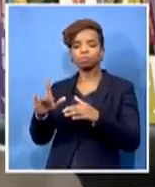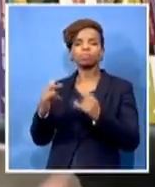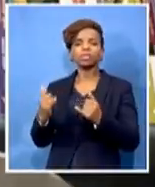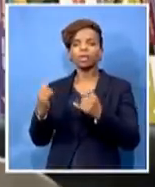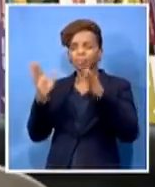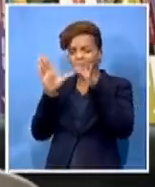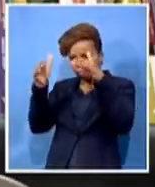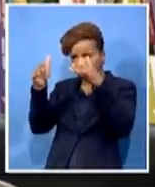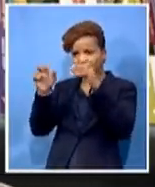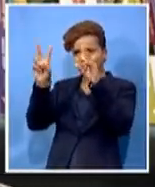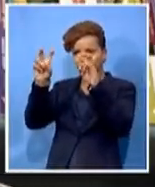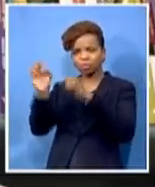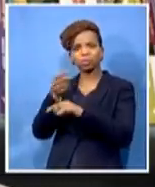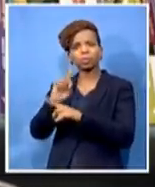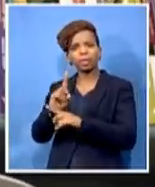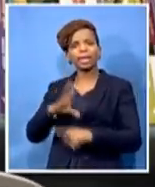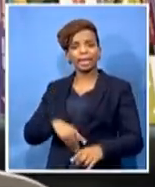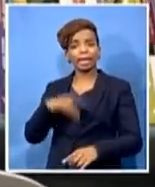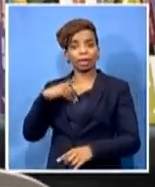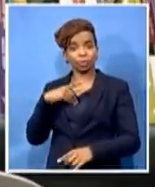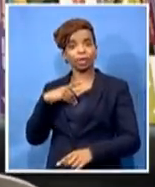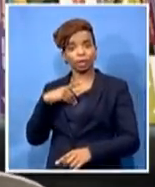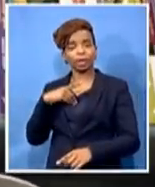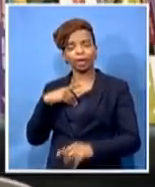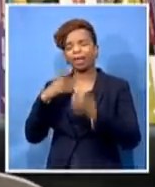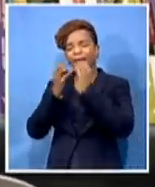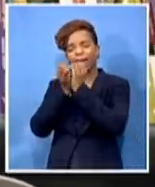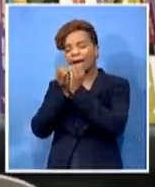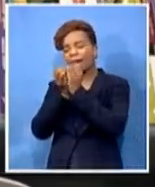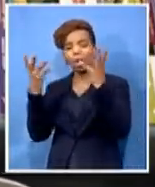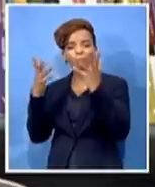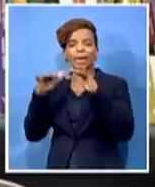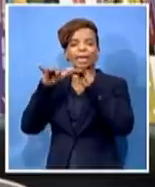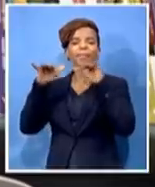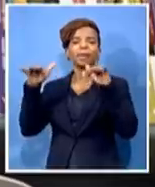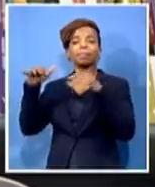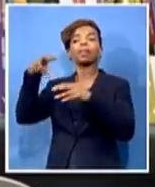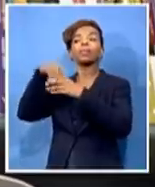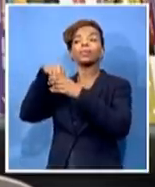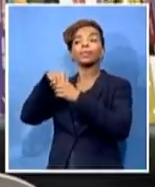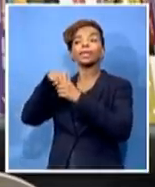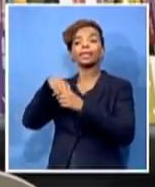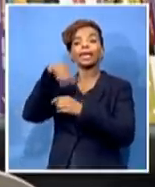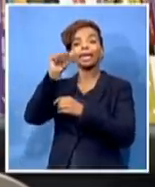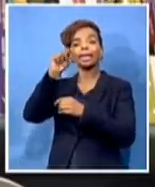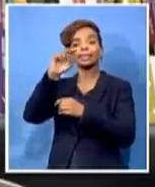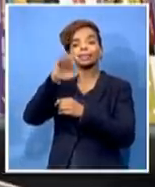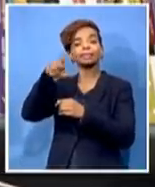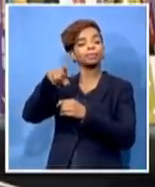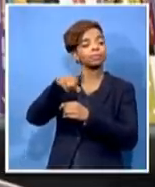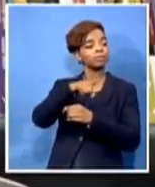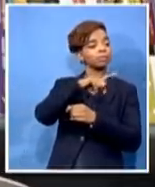How many people in the ANC have always tried their best to challenge the outcomes of the Integrity